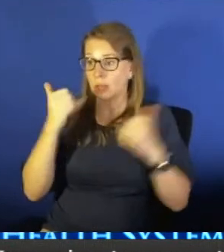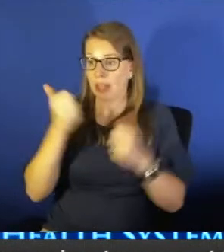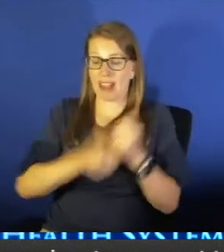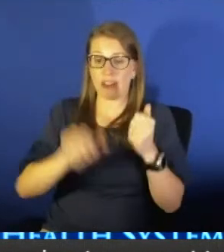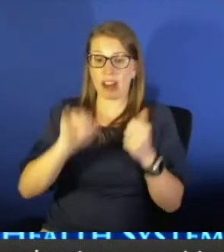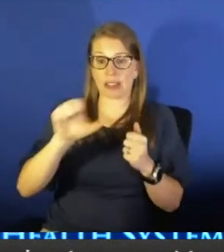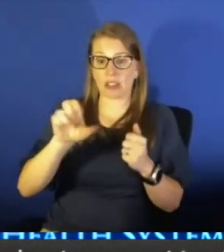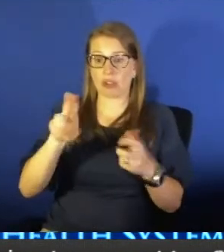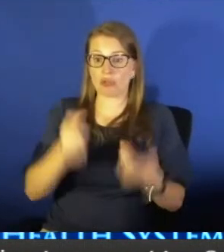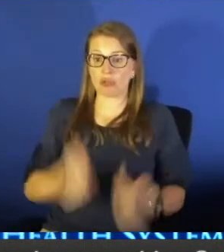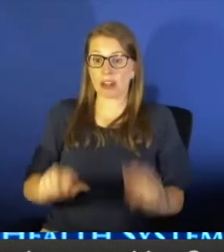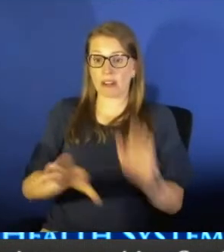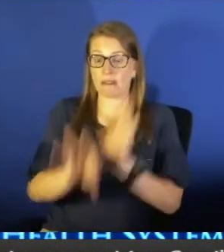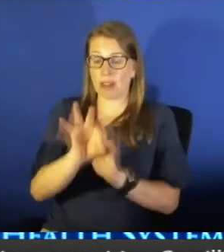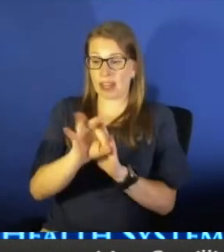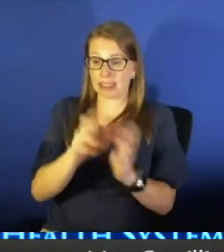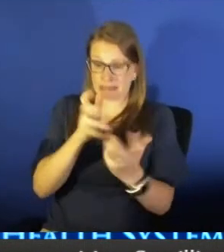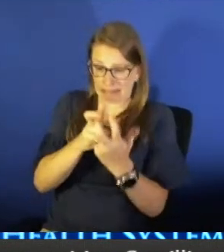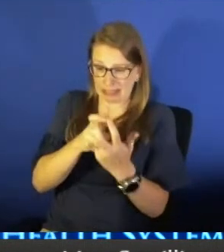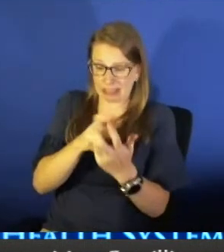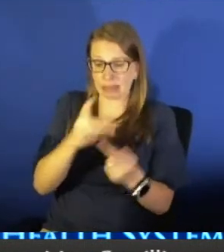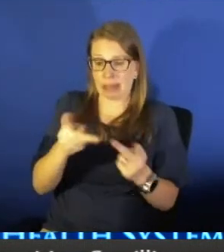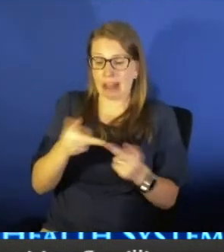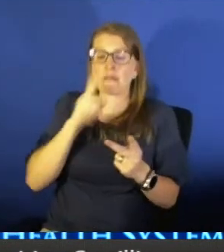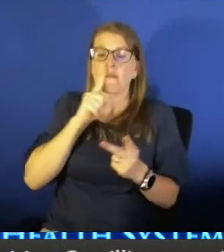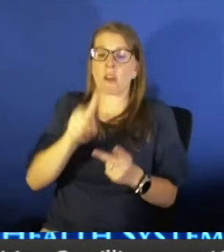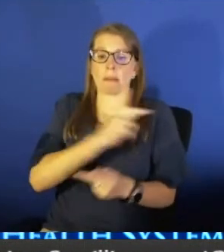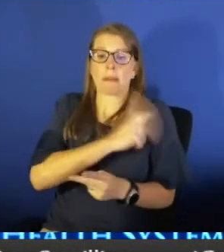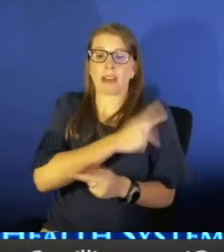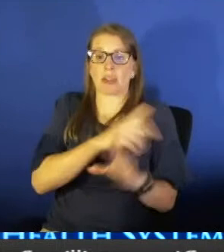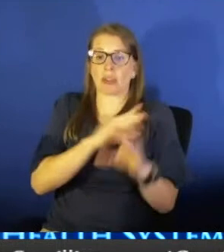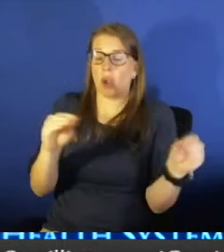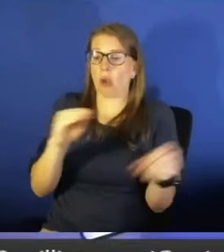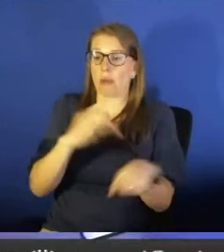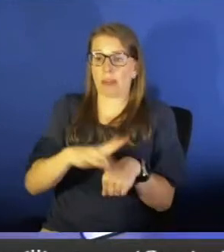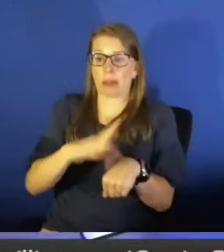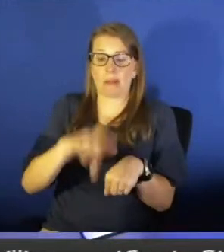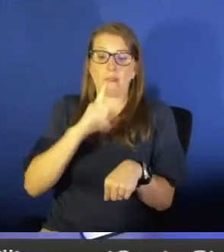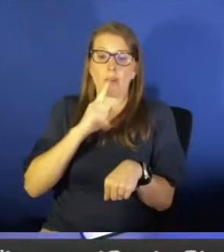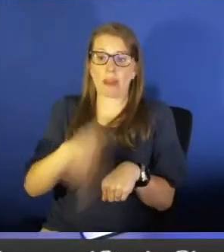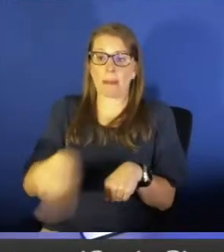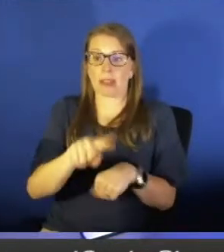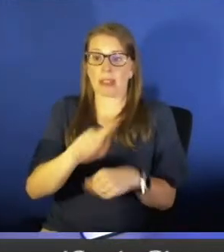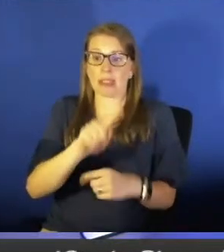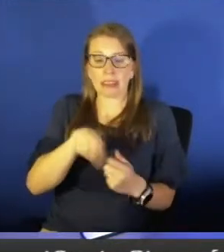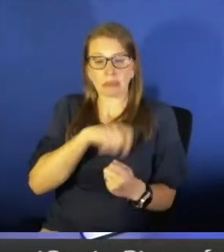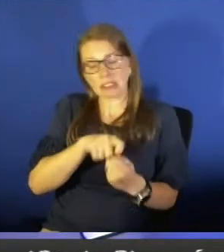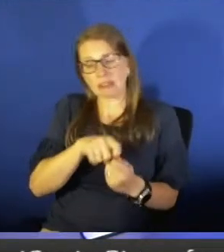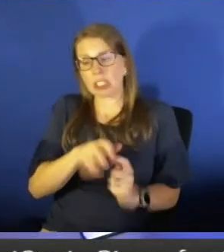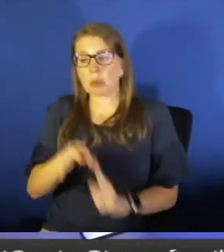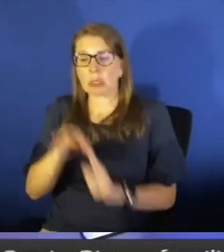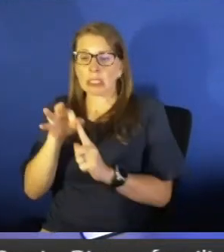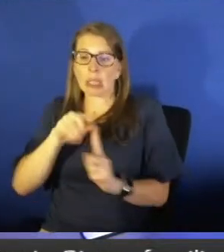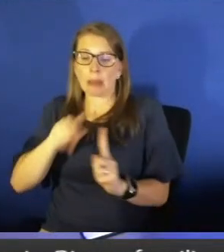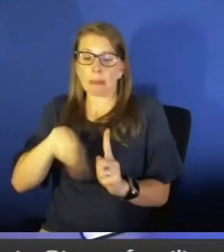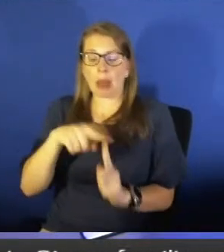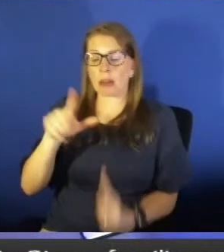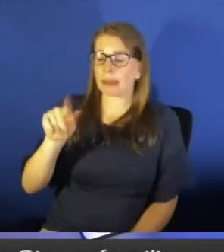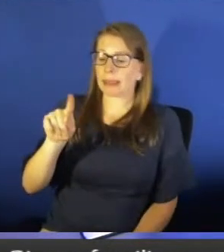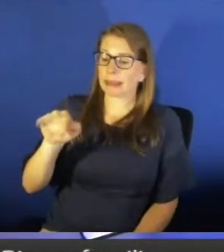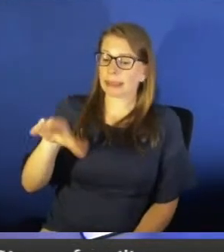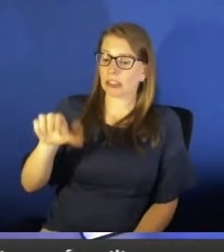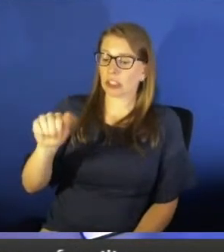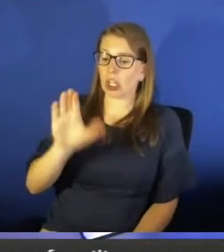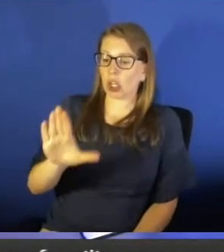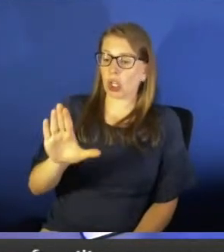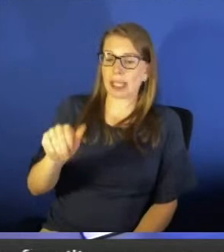a spot for their patient, and not having a spot for them. Anything specific or unique about Leticia's case when